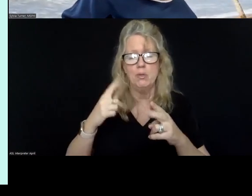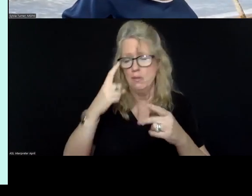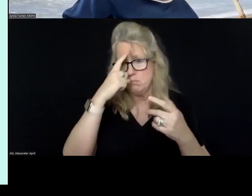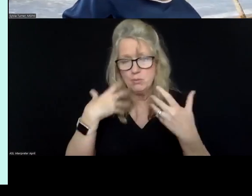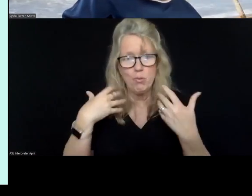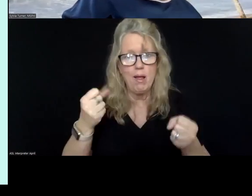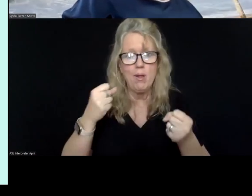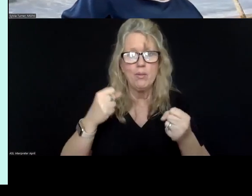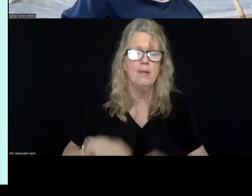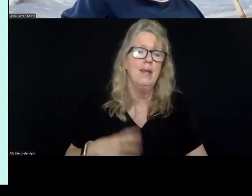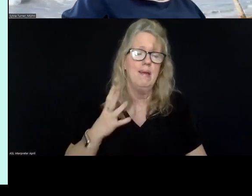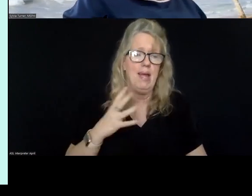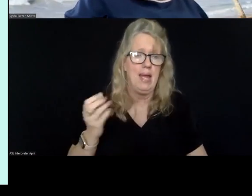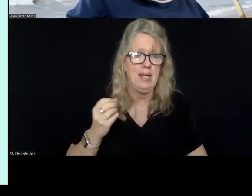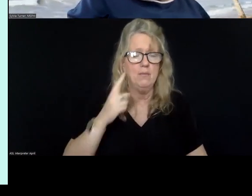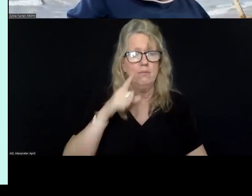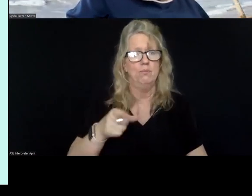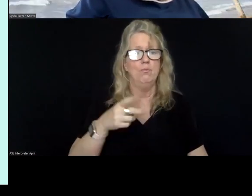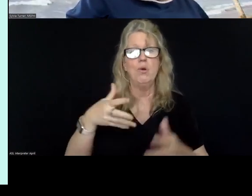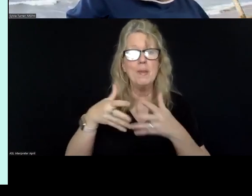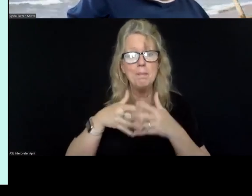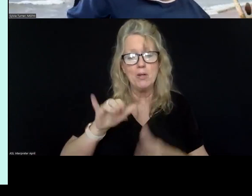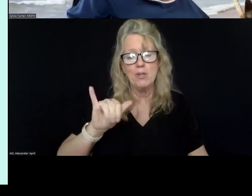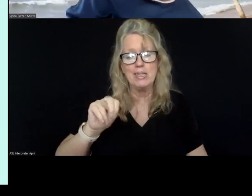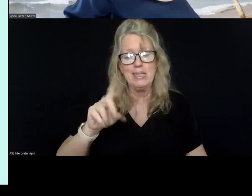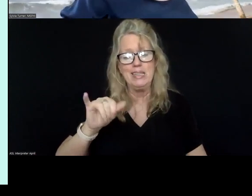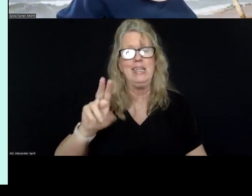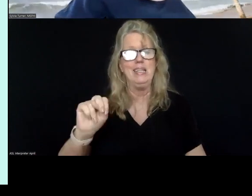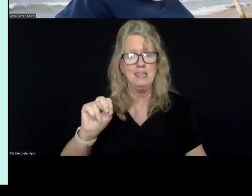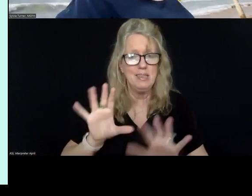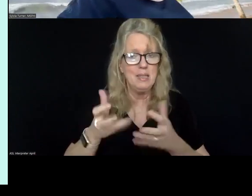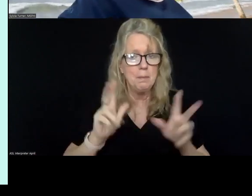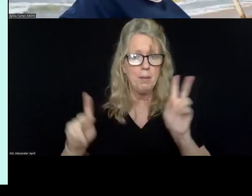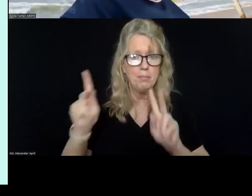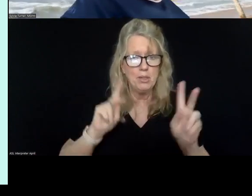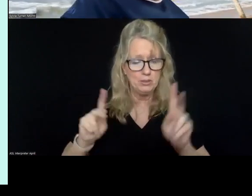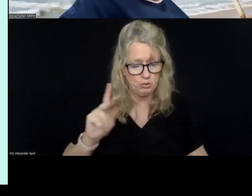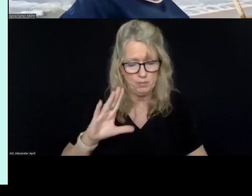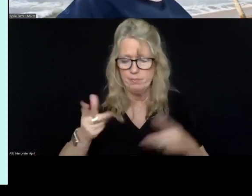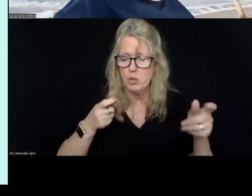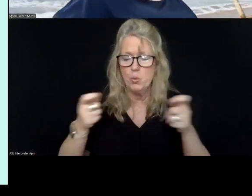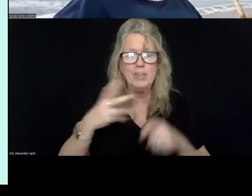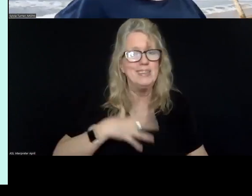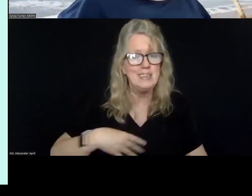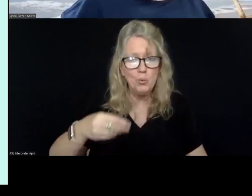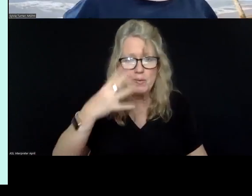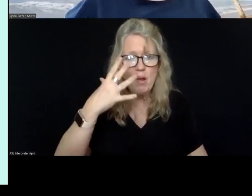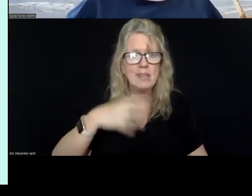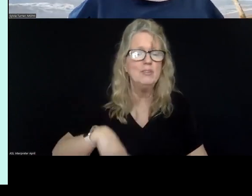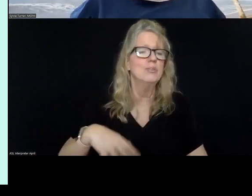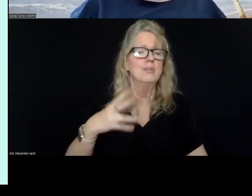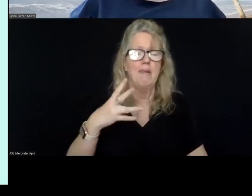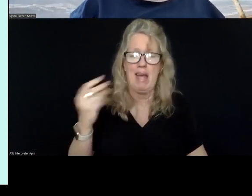health in the American Indian population. We deal with the Caucasians. And even though